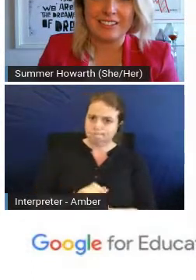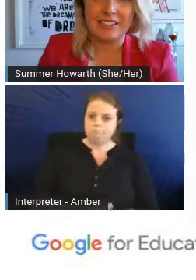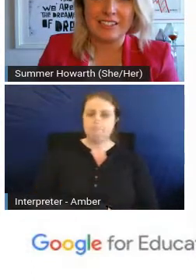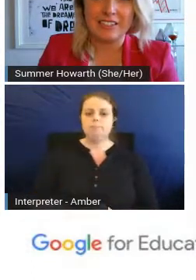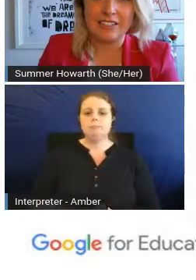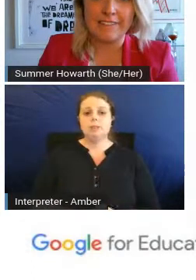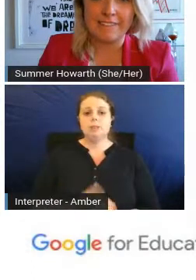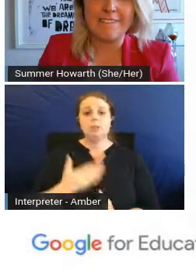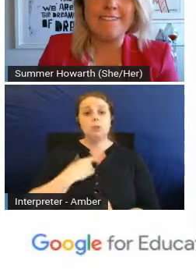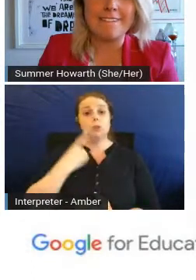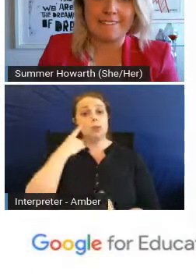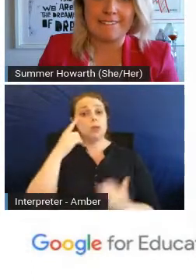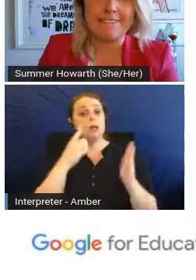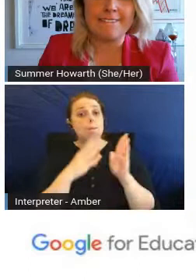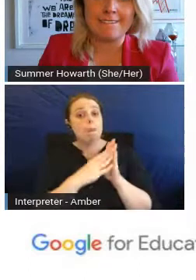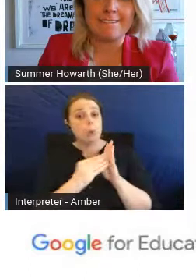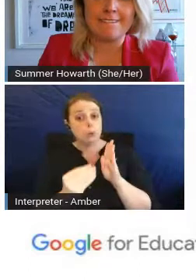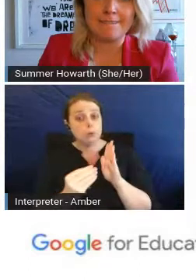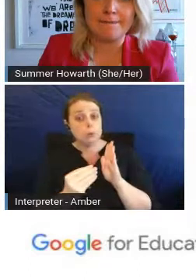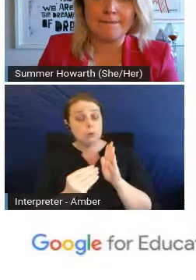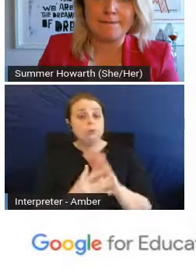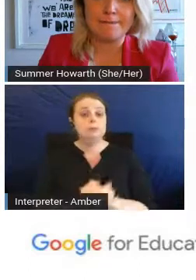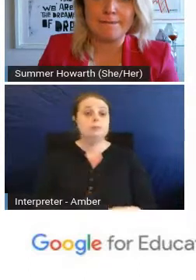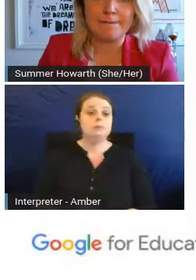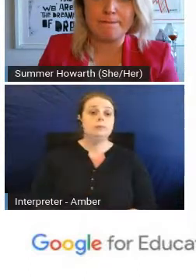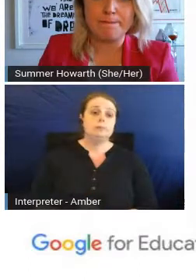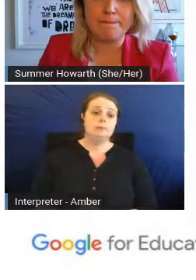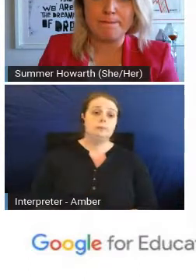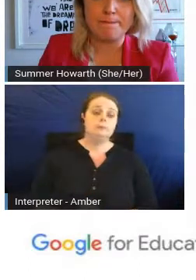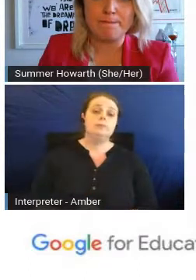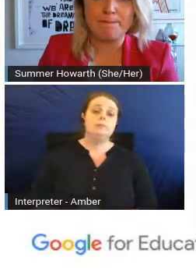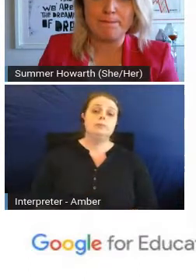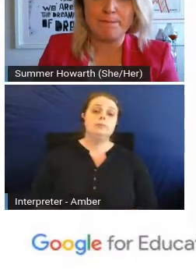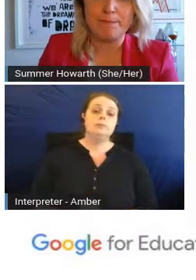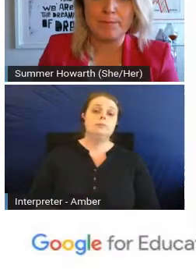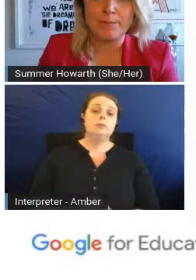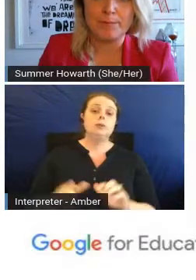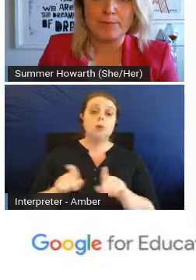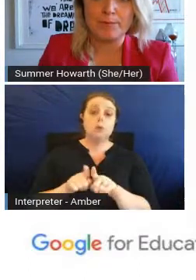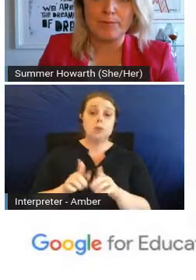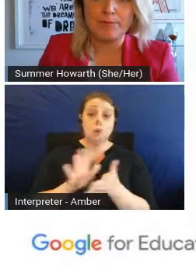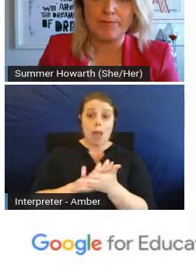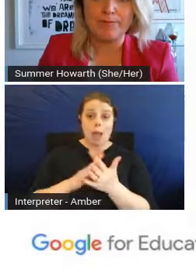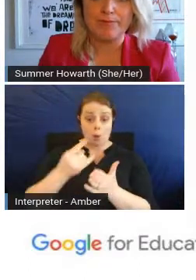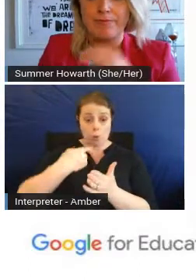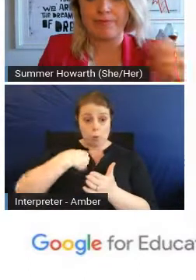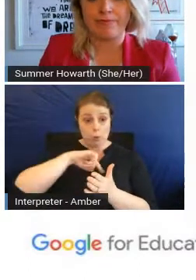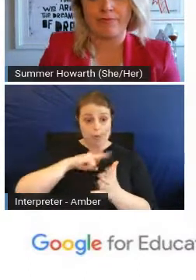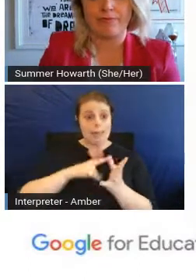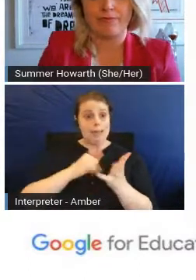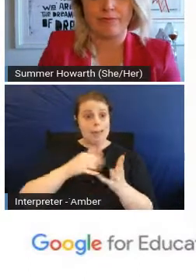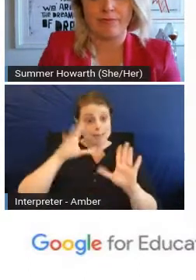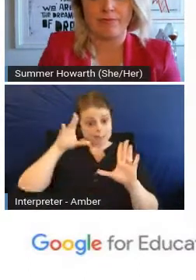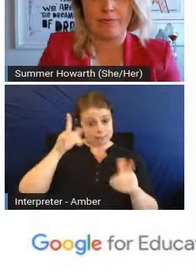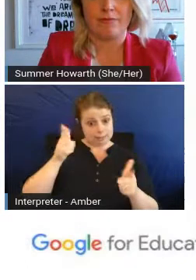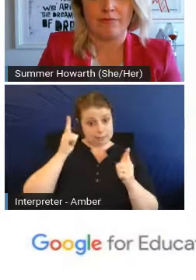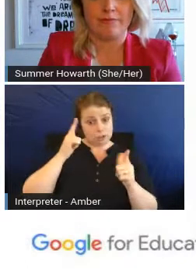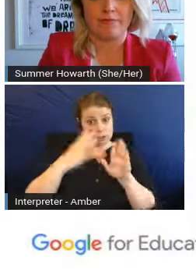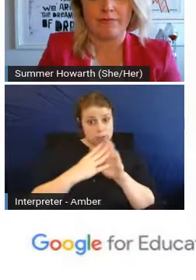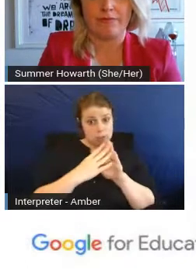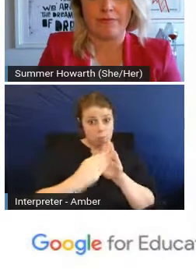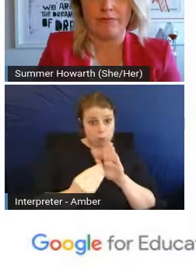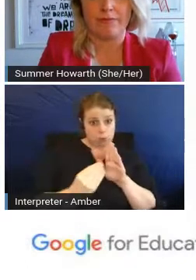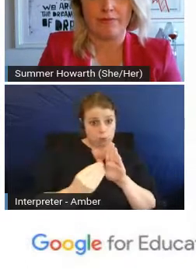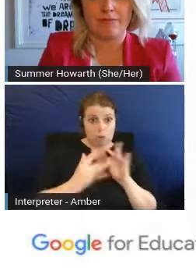model. So we're looking at a particular model today, but also how we model as educators and the behaviors we model online and